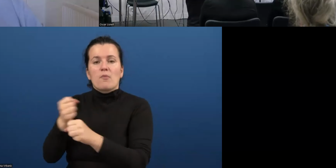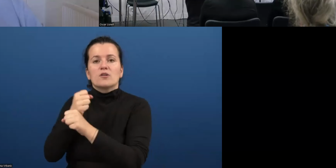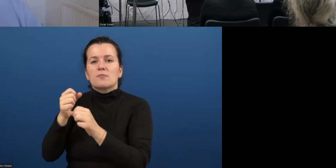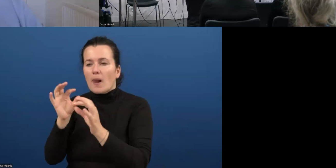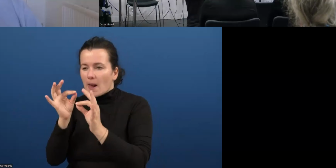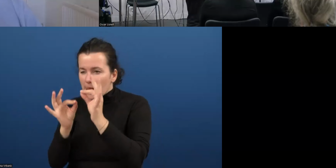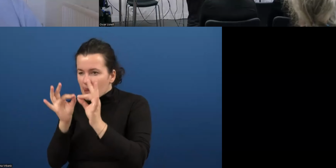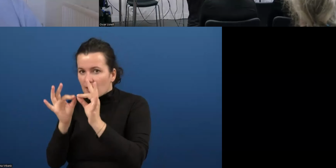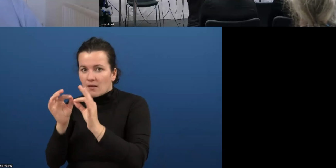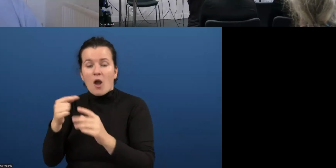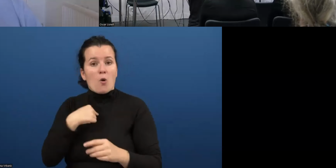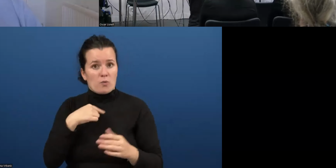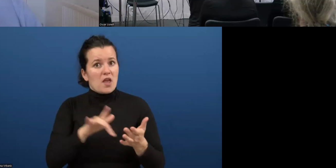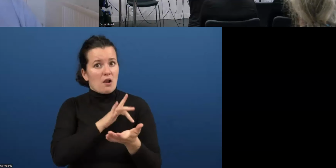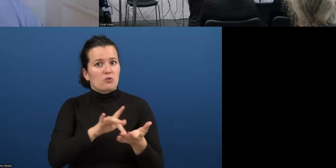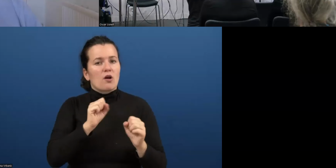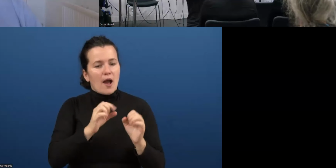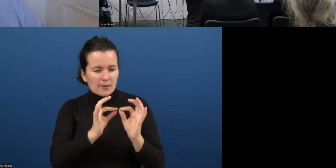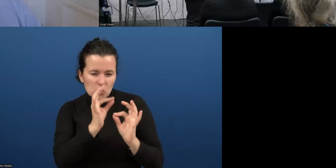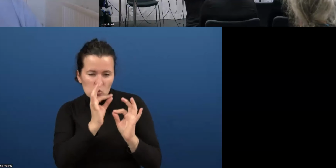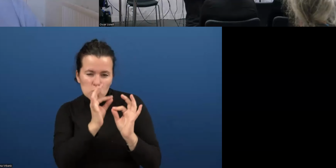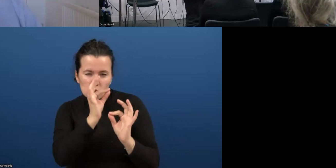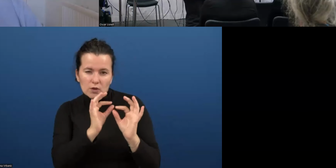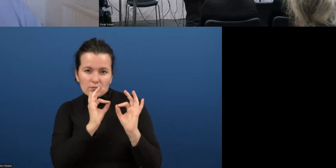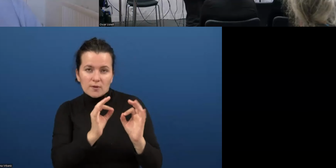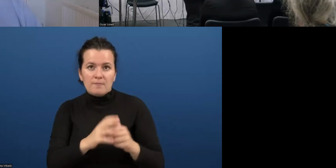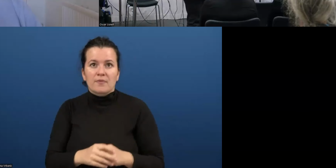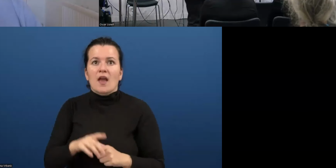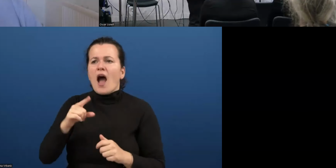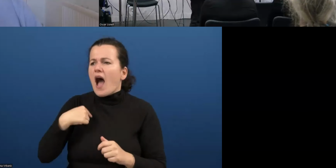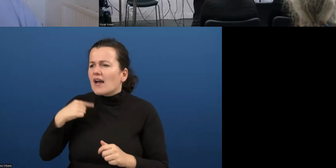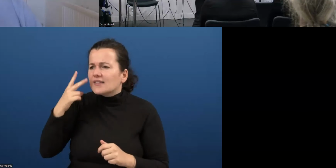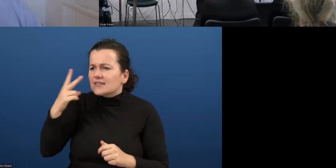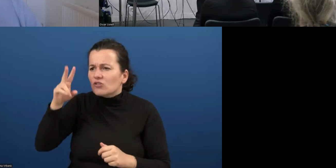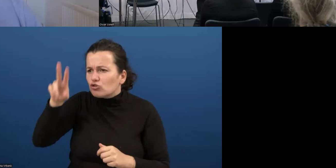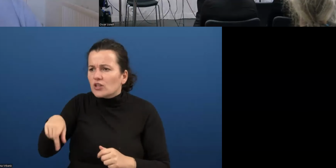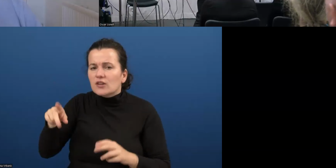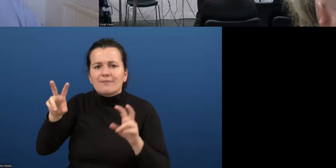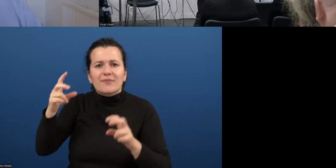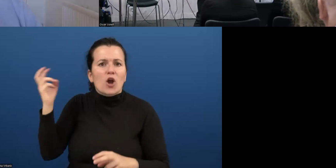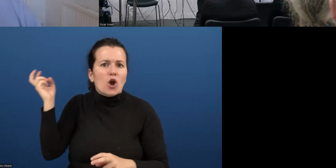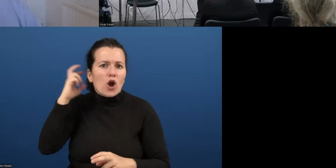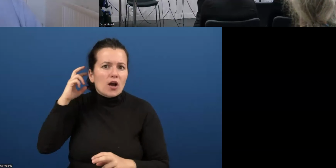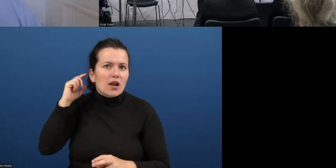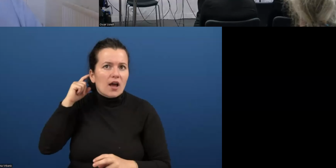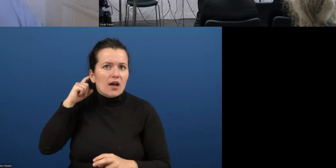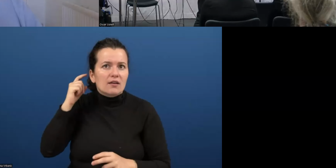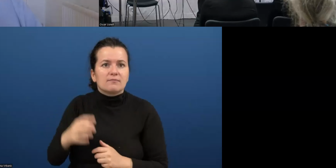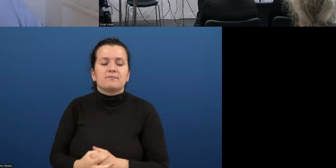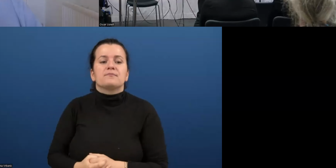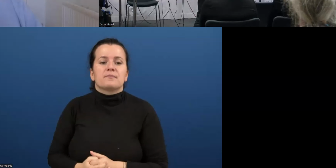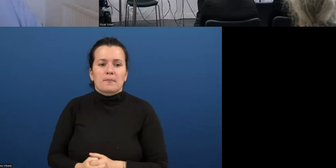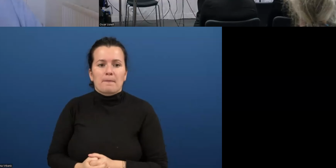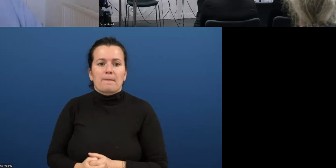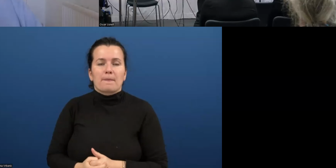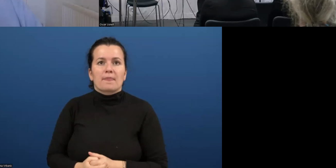can do fabulous things in that way. Quickly, notice about cochlear implants. Yes, below middle C suits better, but we've